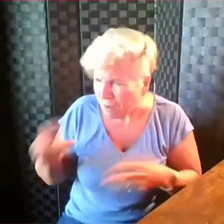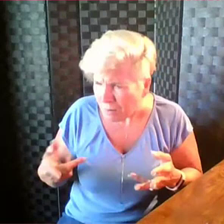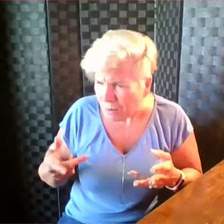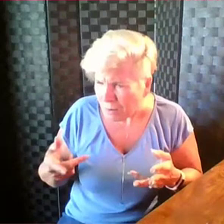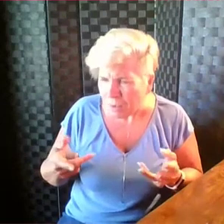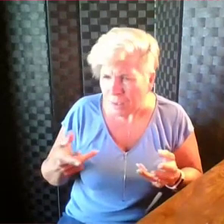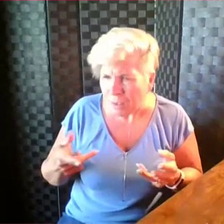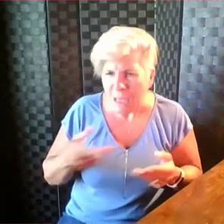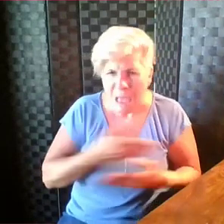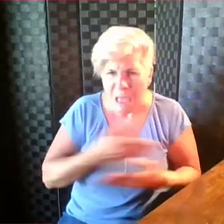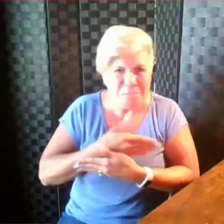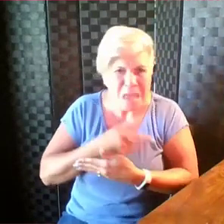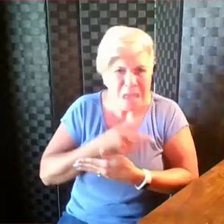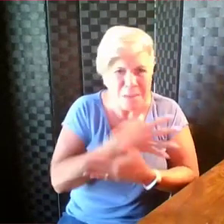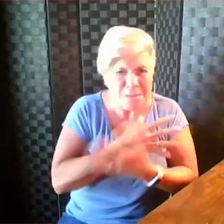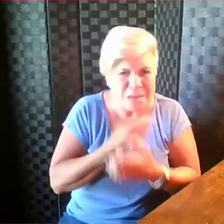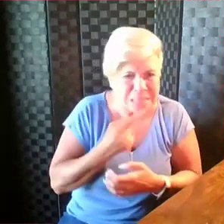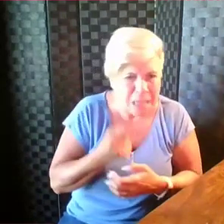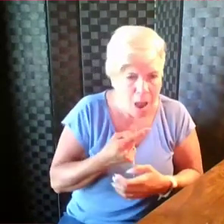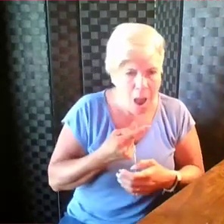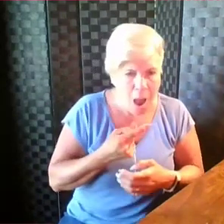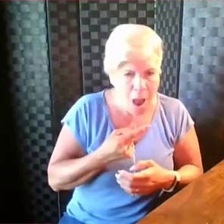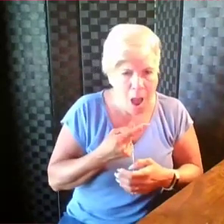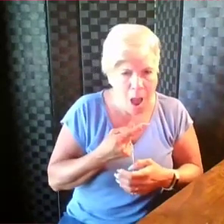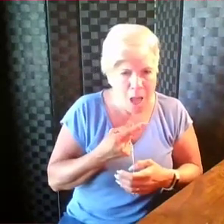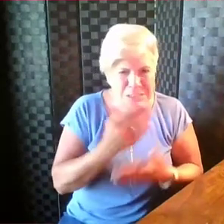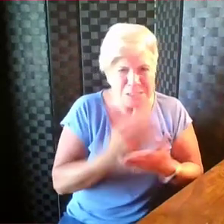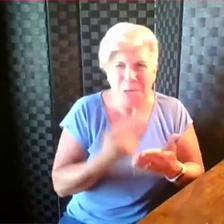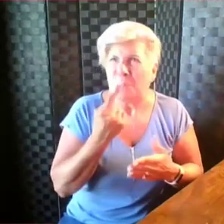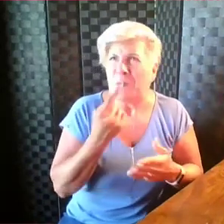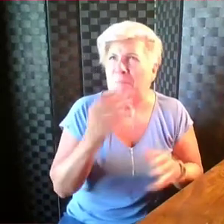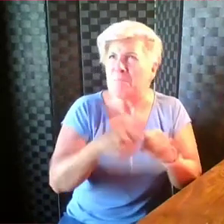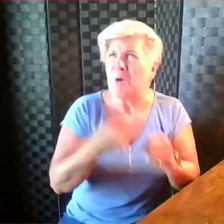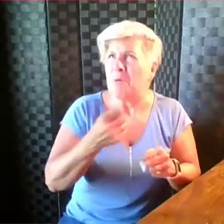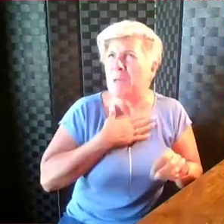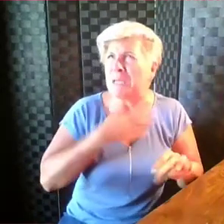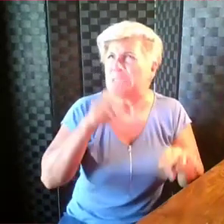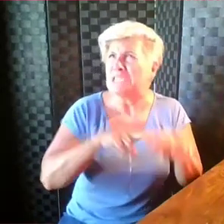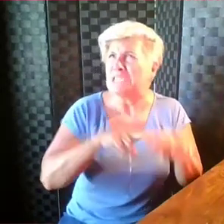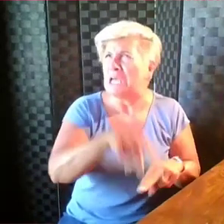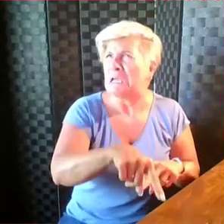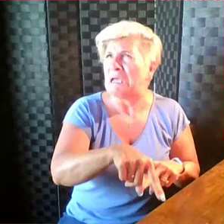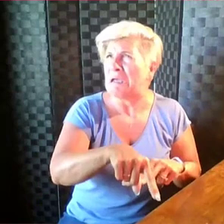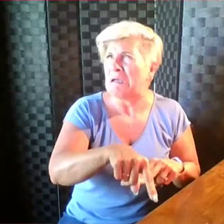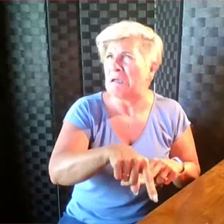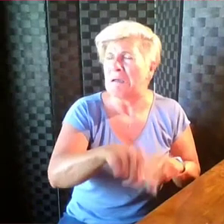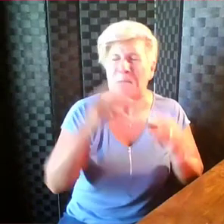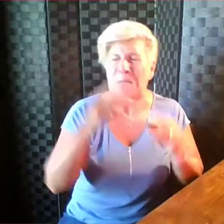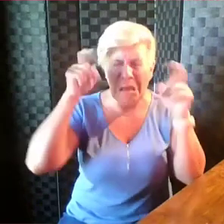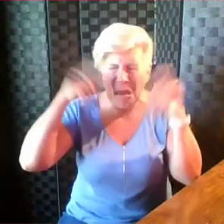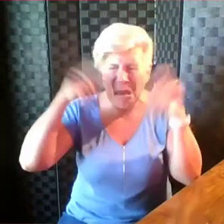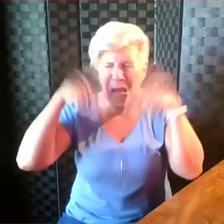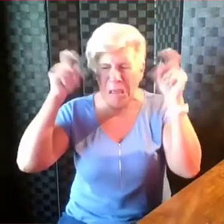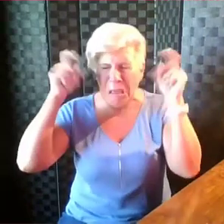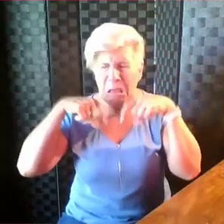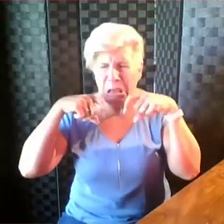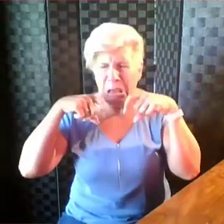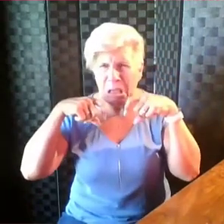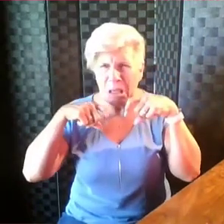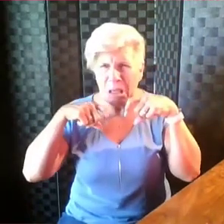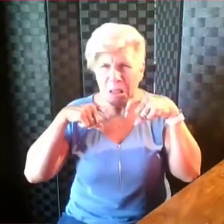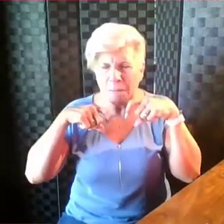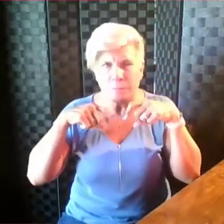my chair and they've broken it all to pieces," cried Baby Bear. They decided to look around some more, and when they got upstairs